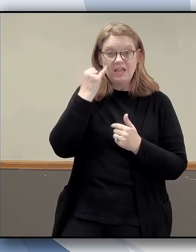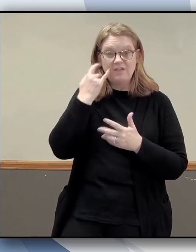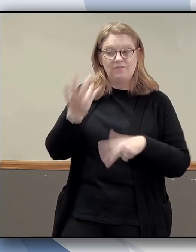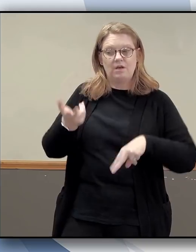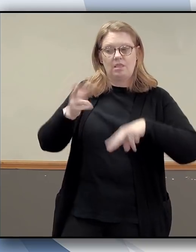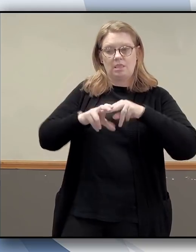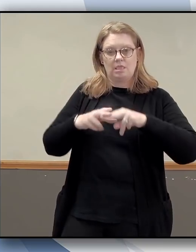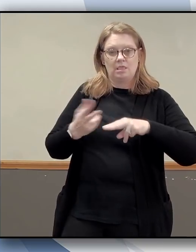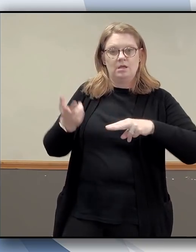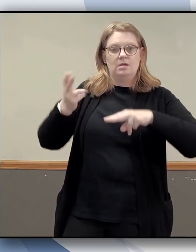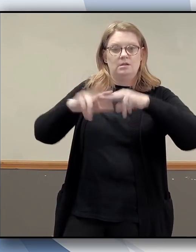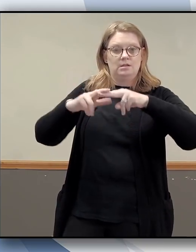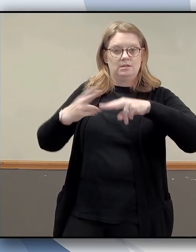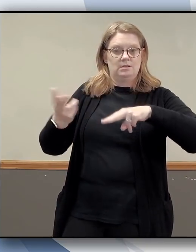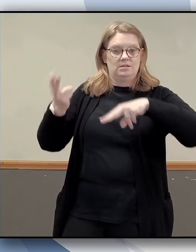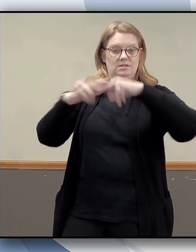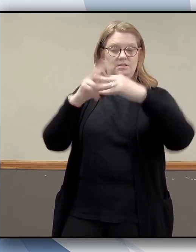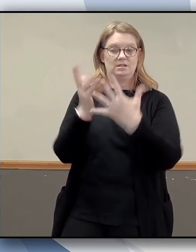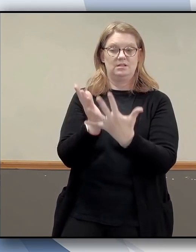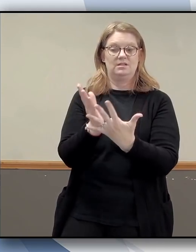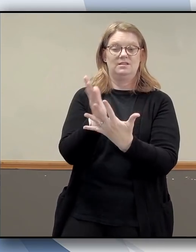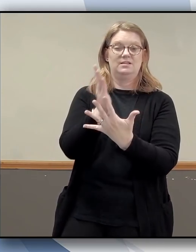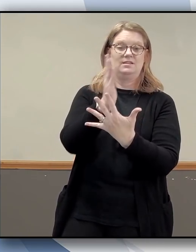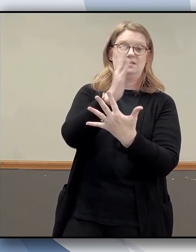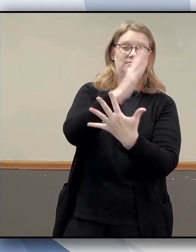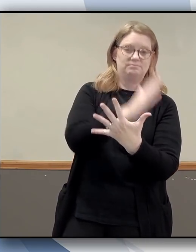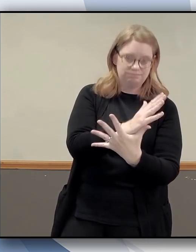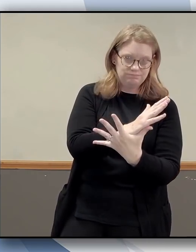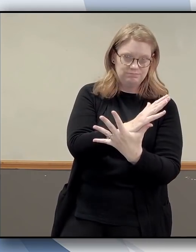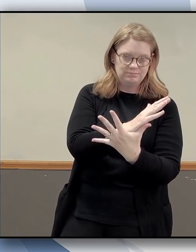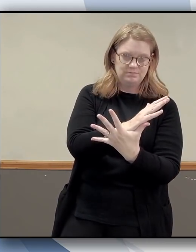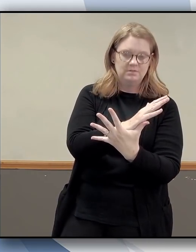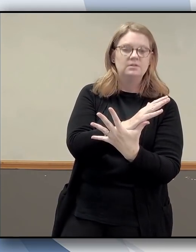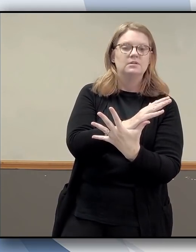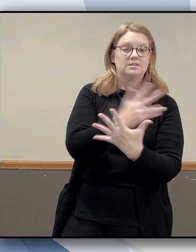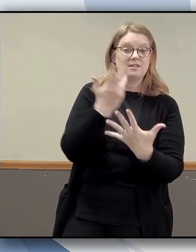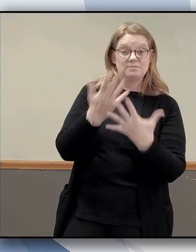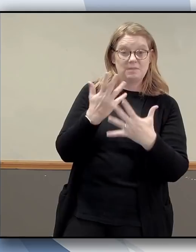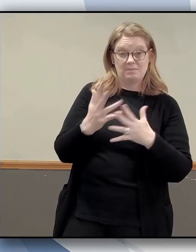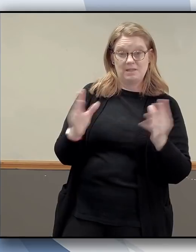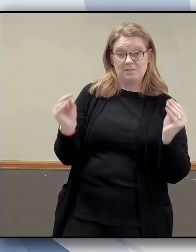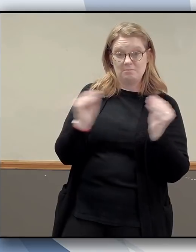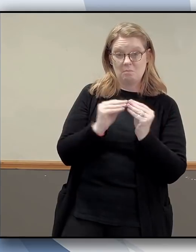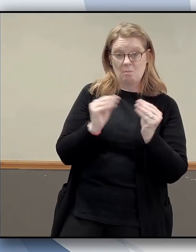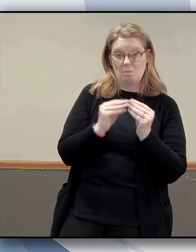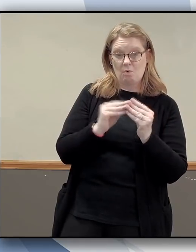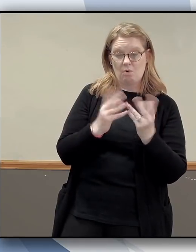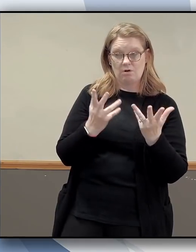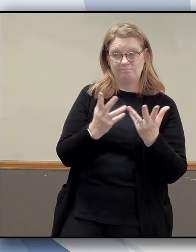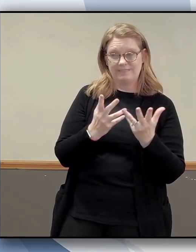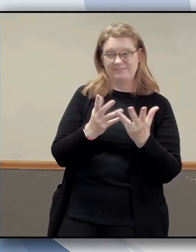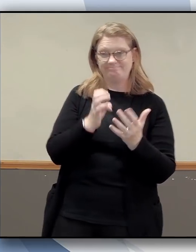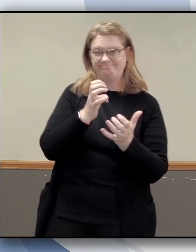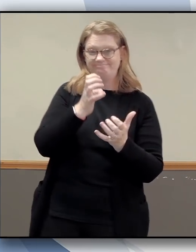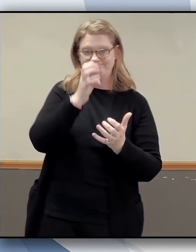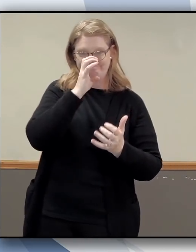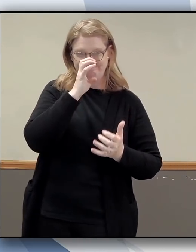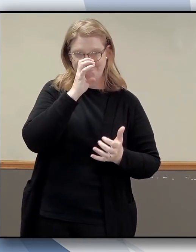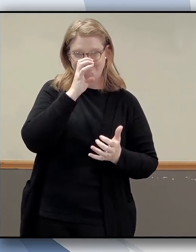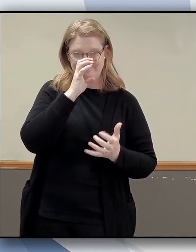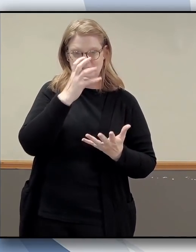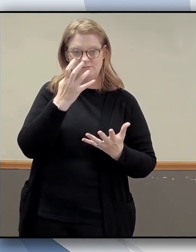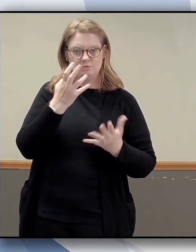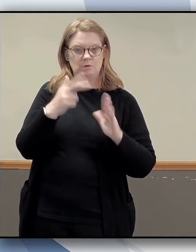to the red, then you'd be in a situation where you might be back into having to take more firm measures, which is why, again,